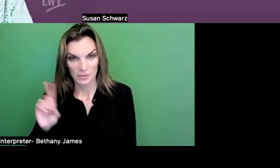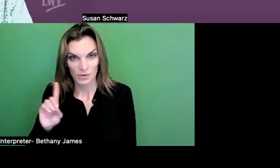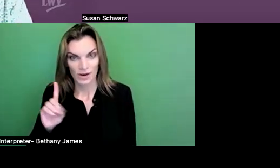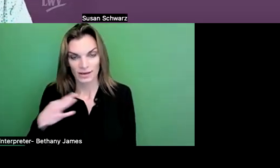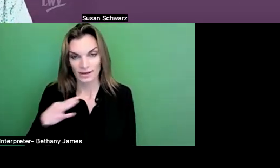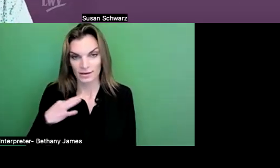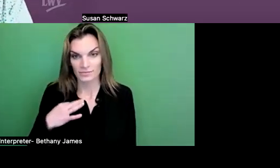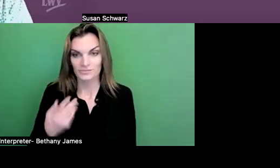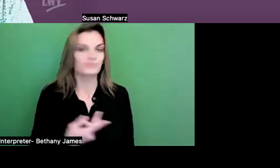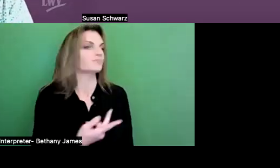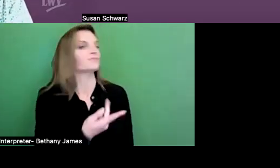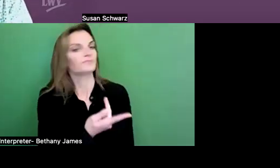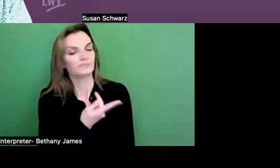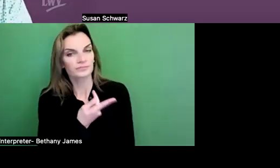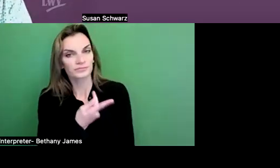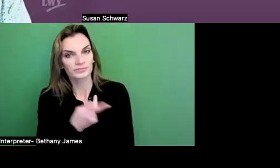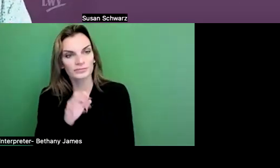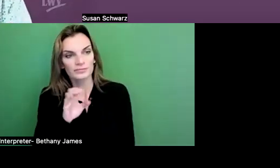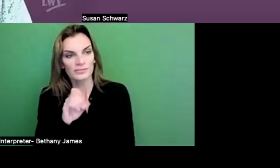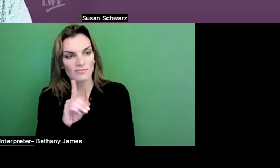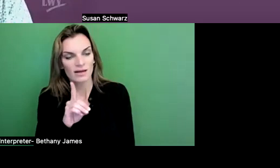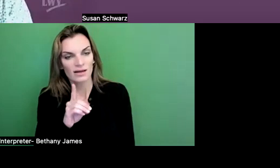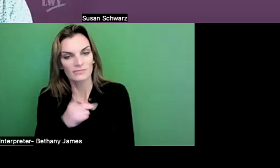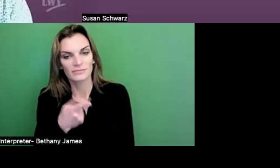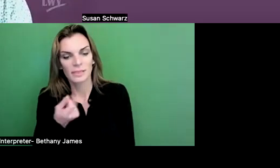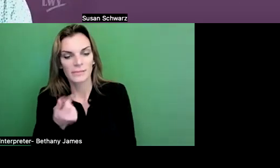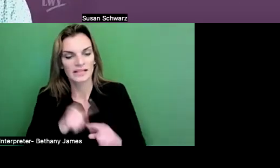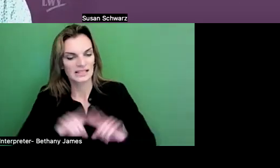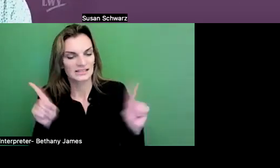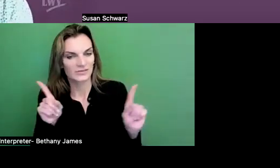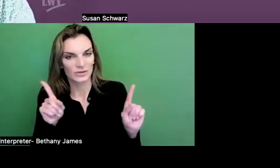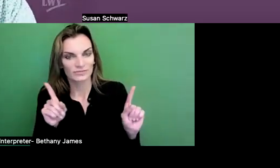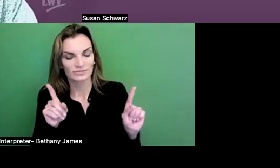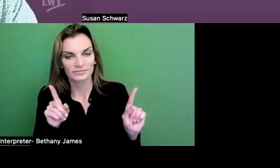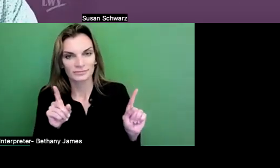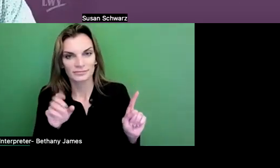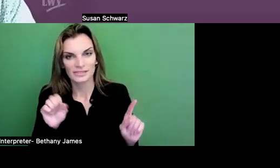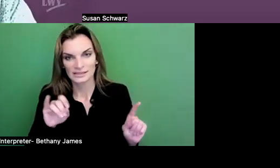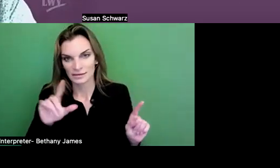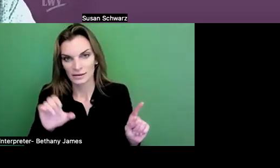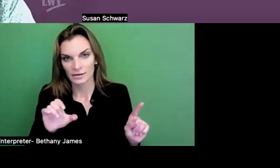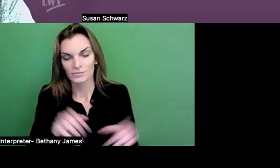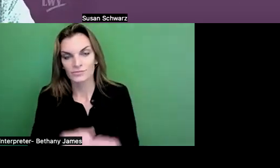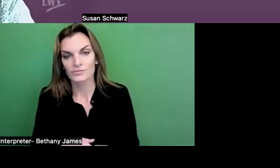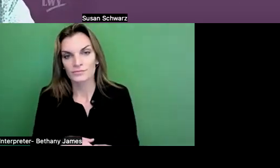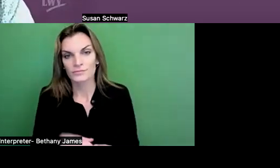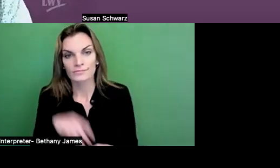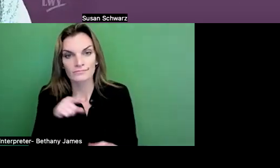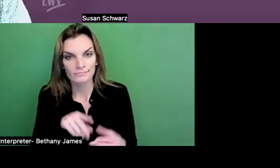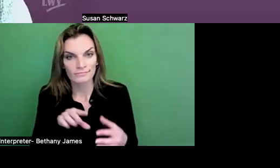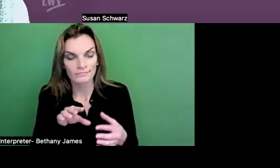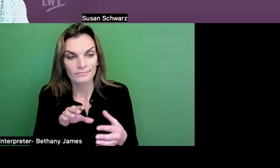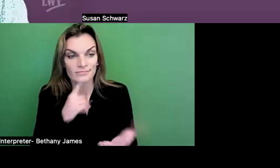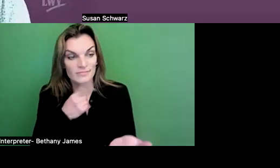Ed and I may have different styles. Ed says that he'll have more time to devote to the